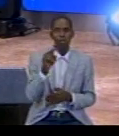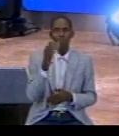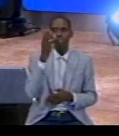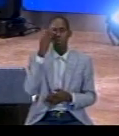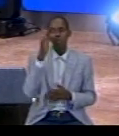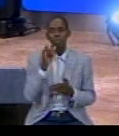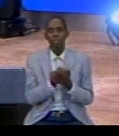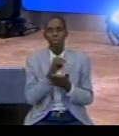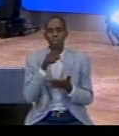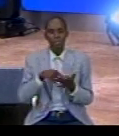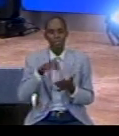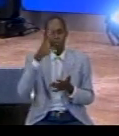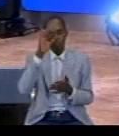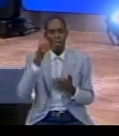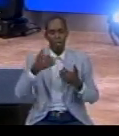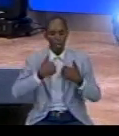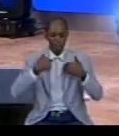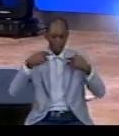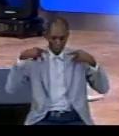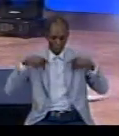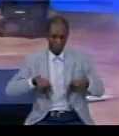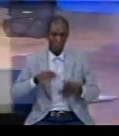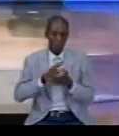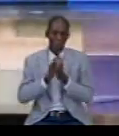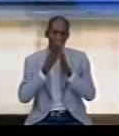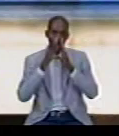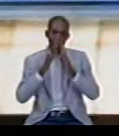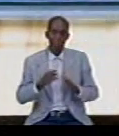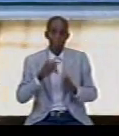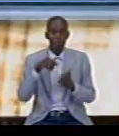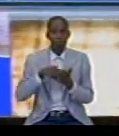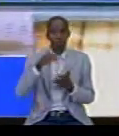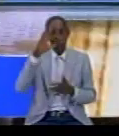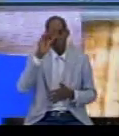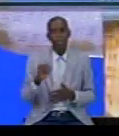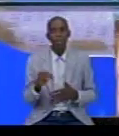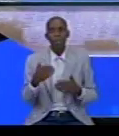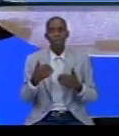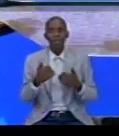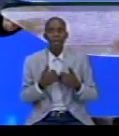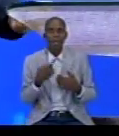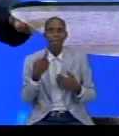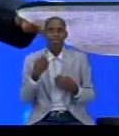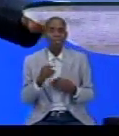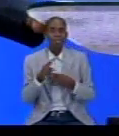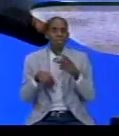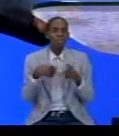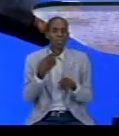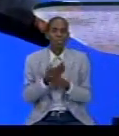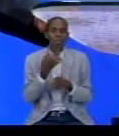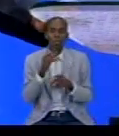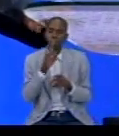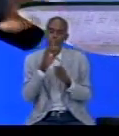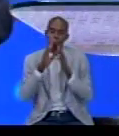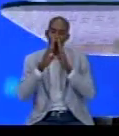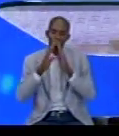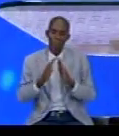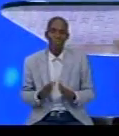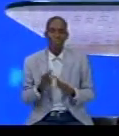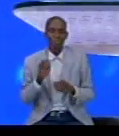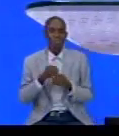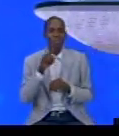man had personal peace. This man had a perceived peace that you could see. This man had